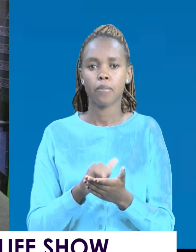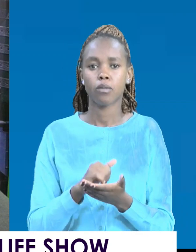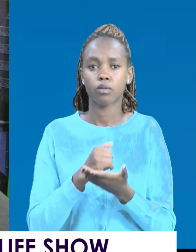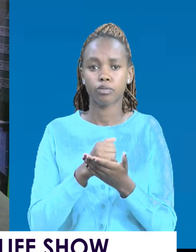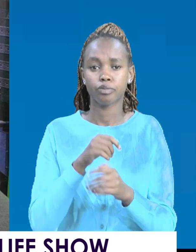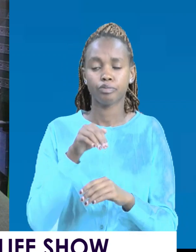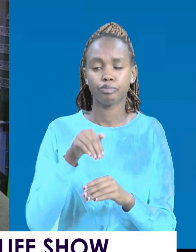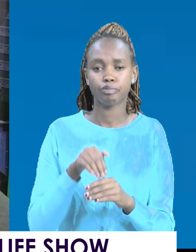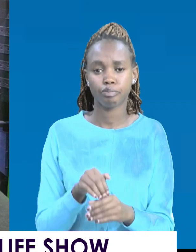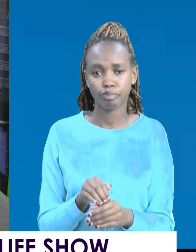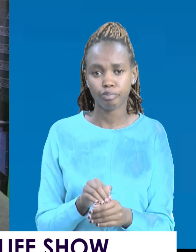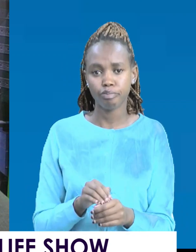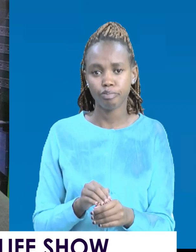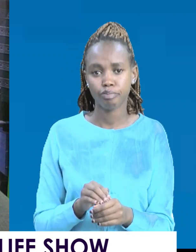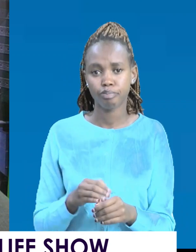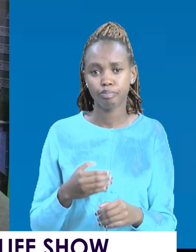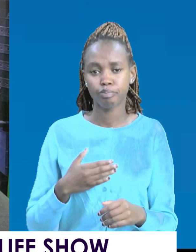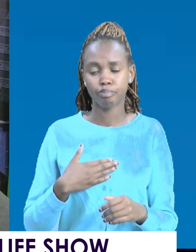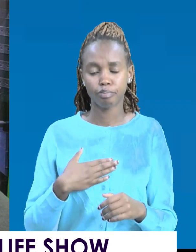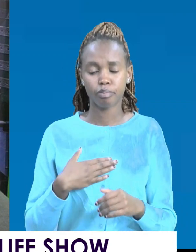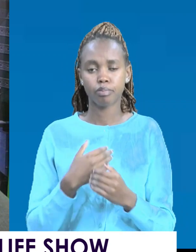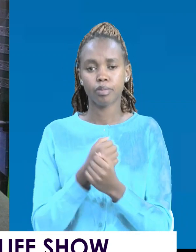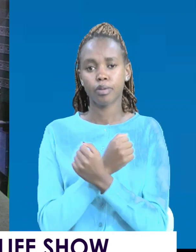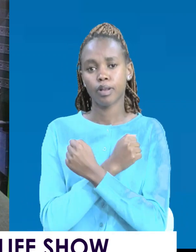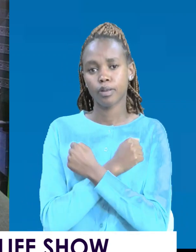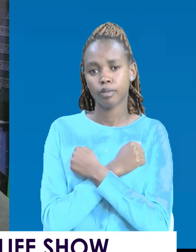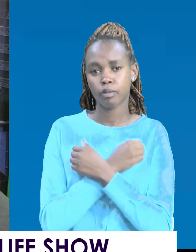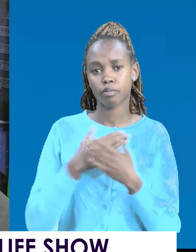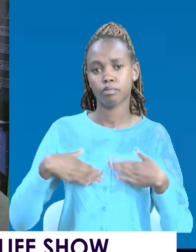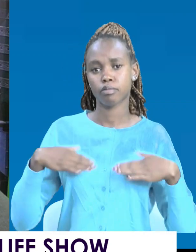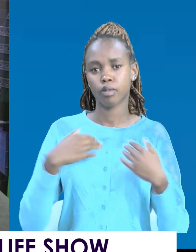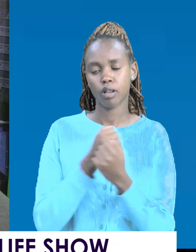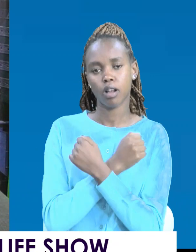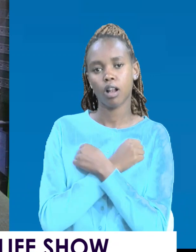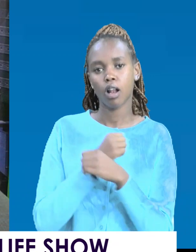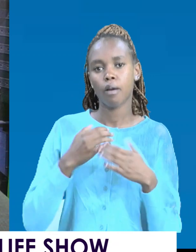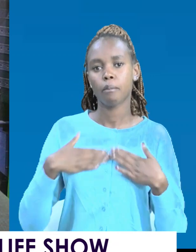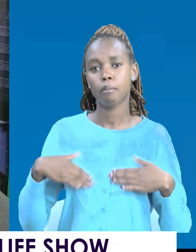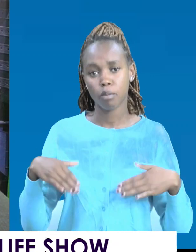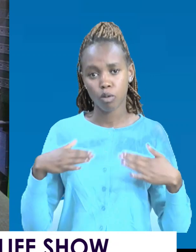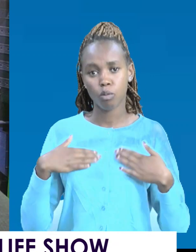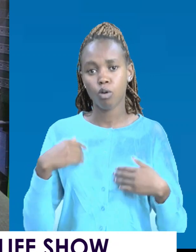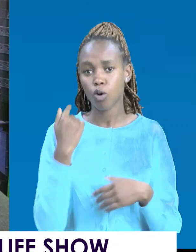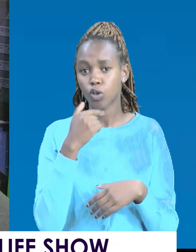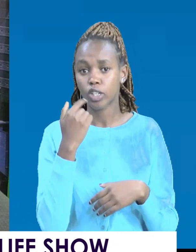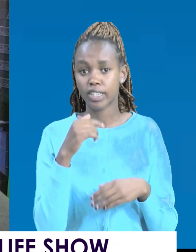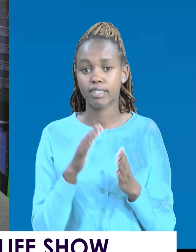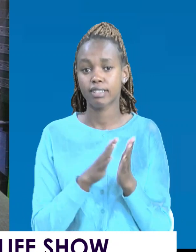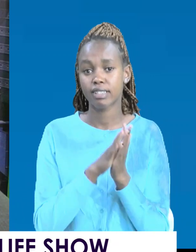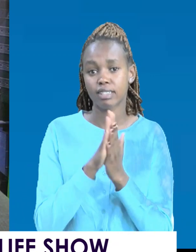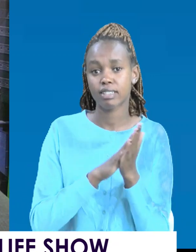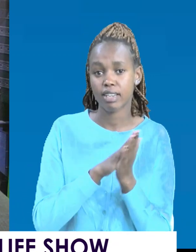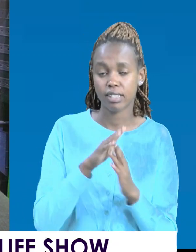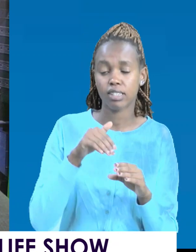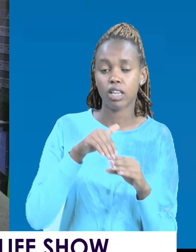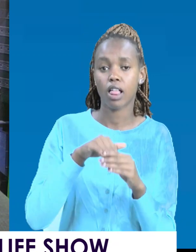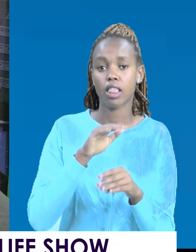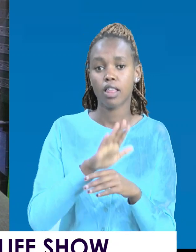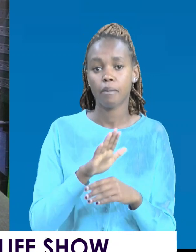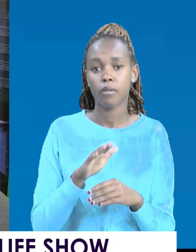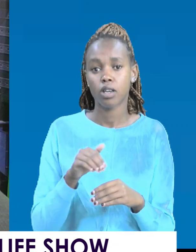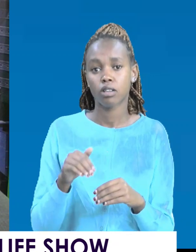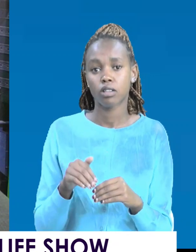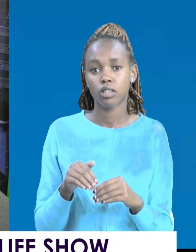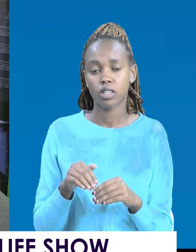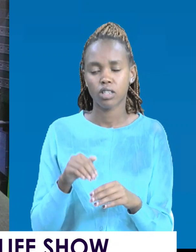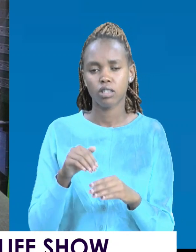them. Show them, be interested first. Business, let me put it better. People do business with people,